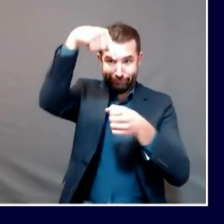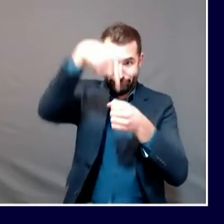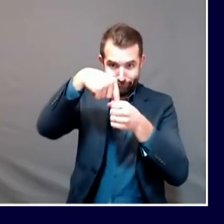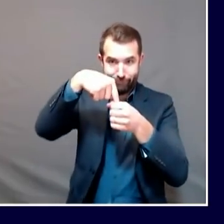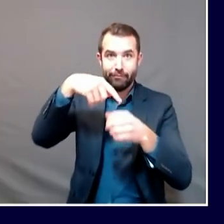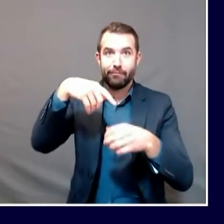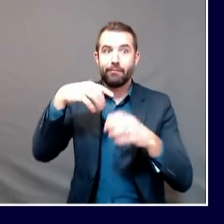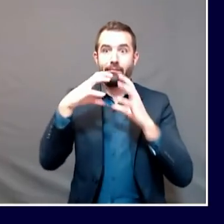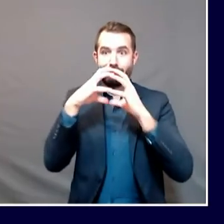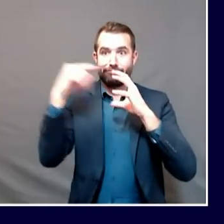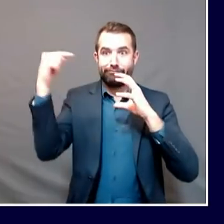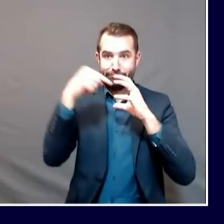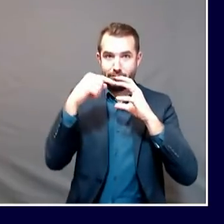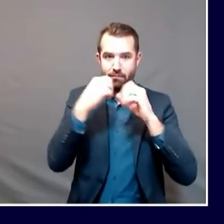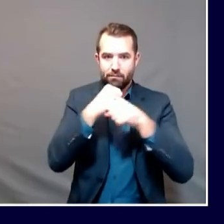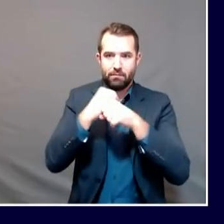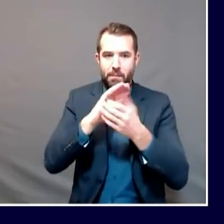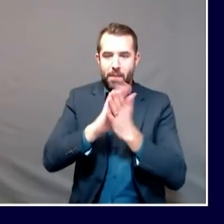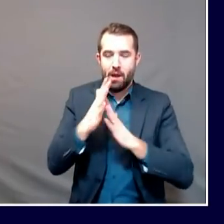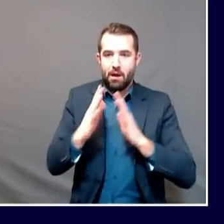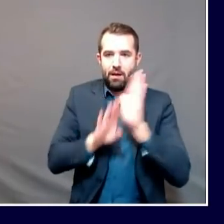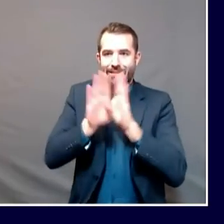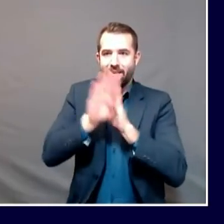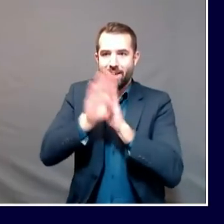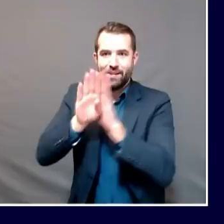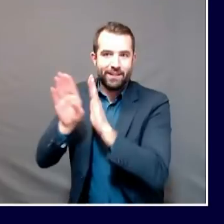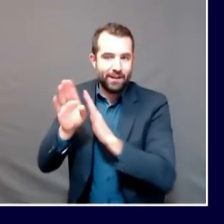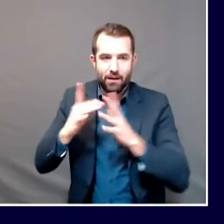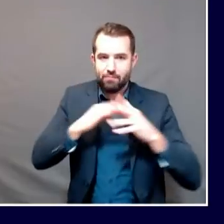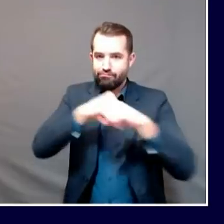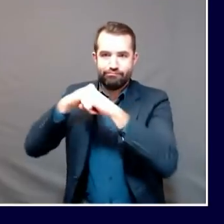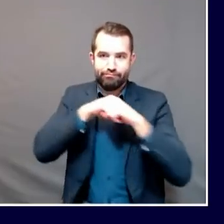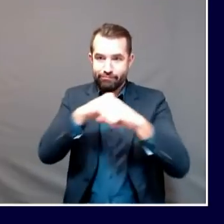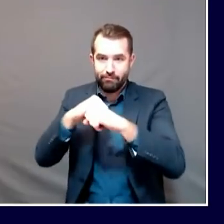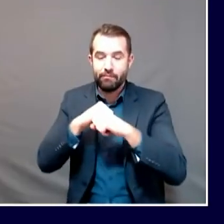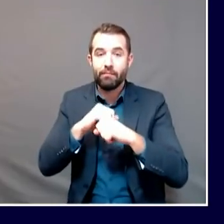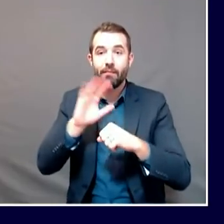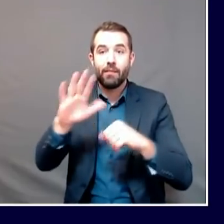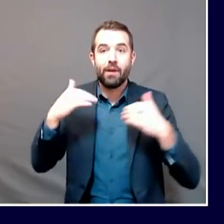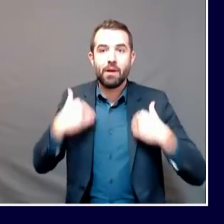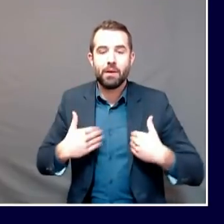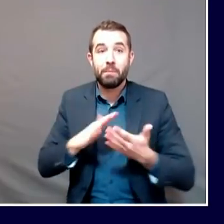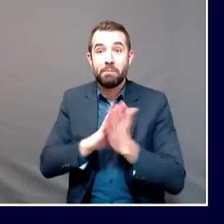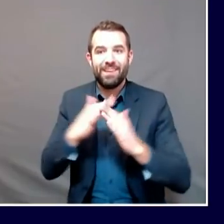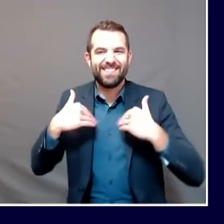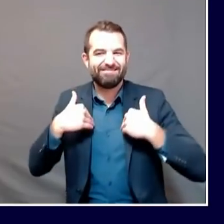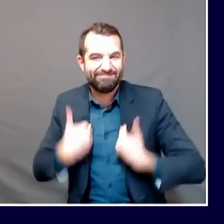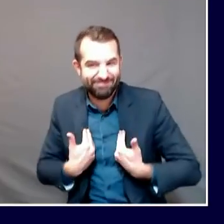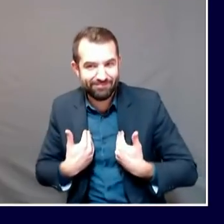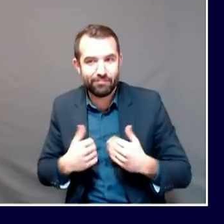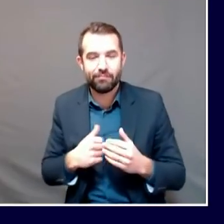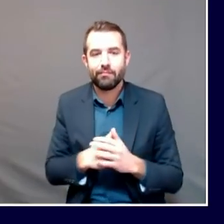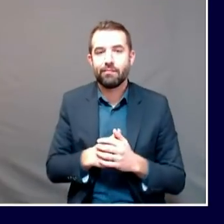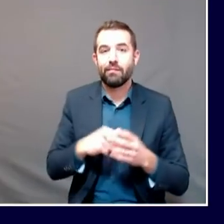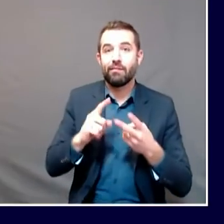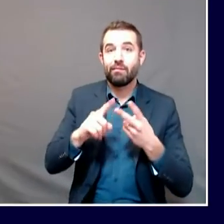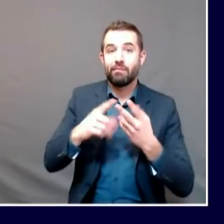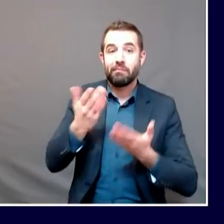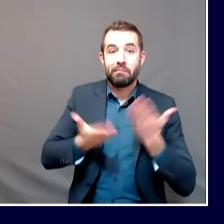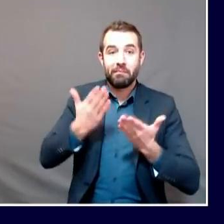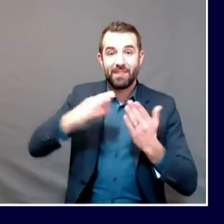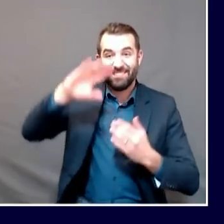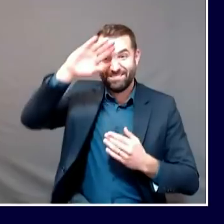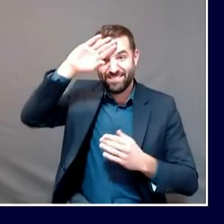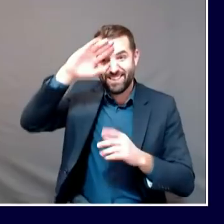tired, fatigued, maybe a slight fever, they last about a day, and they seem to be more likely after the